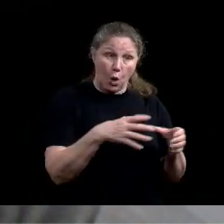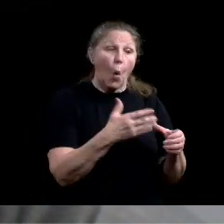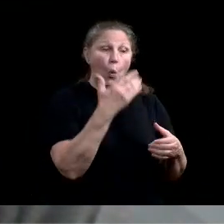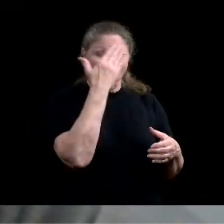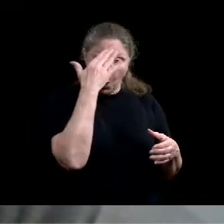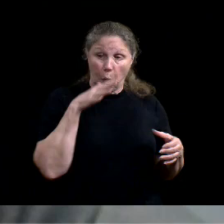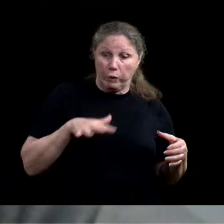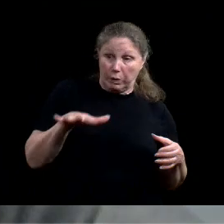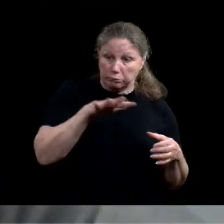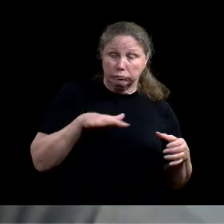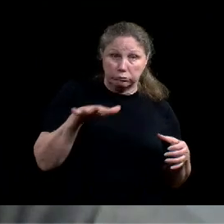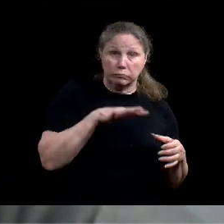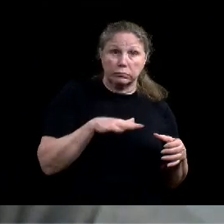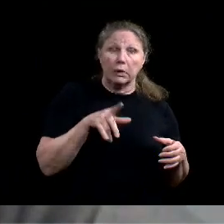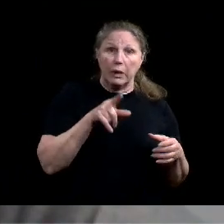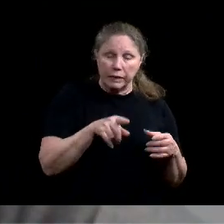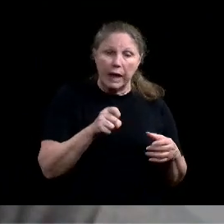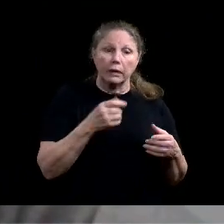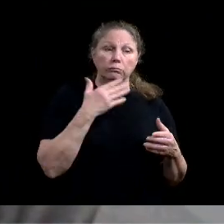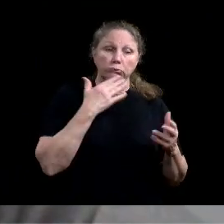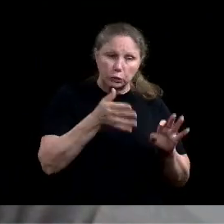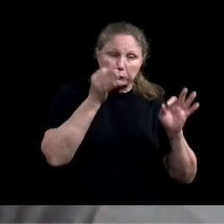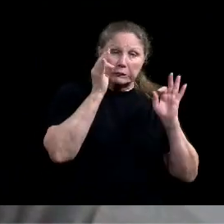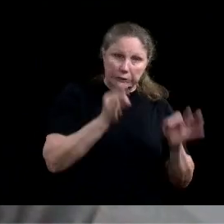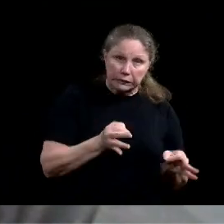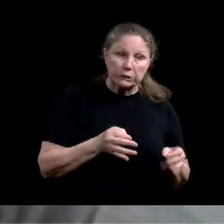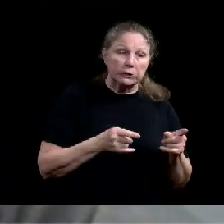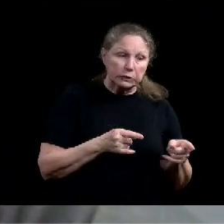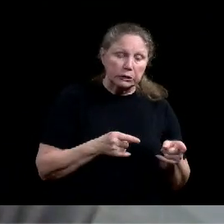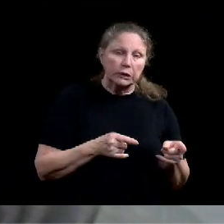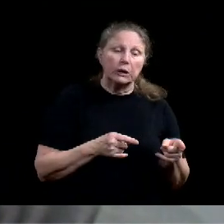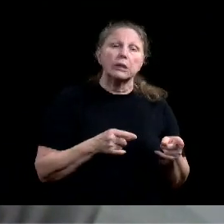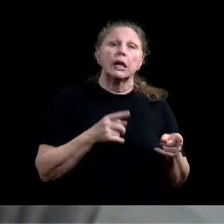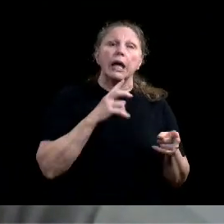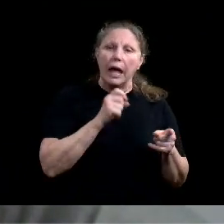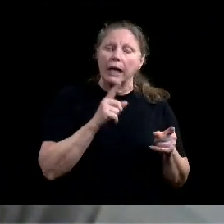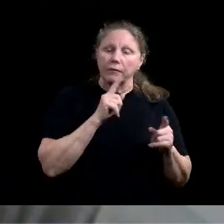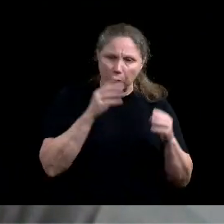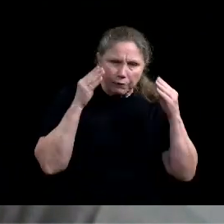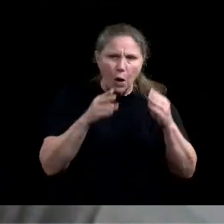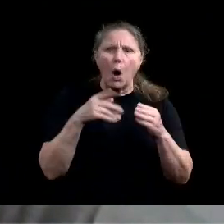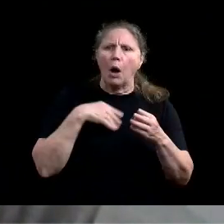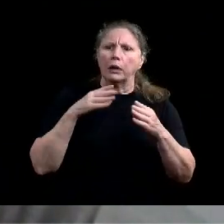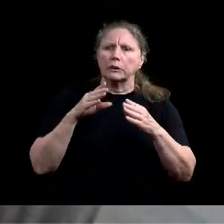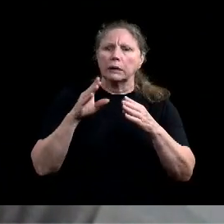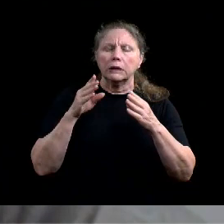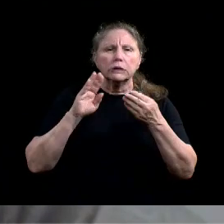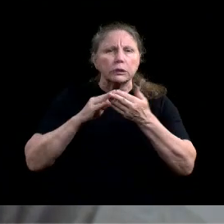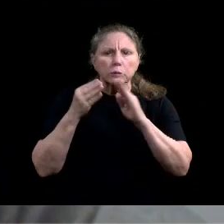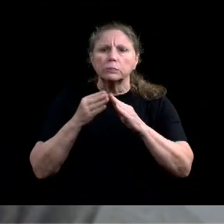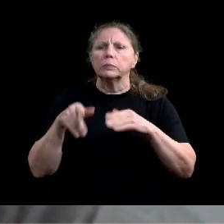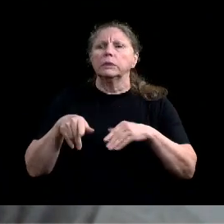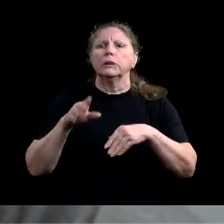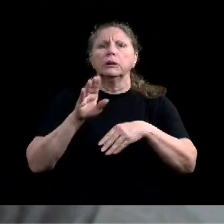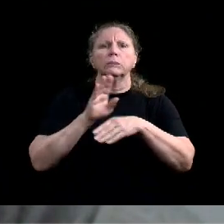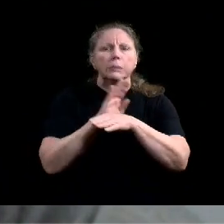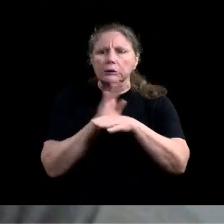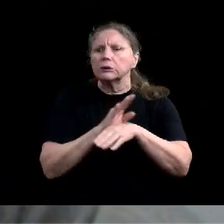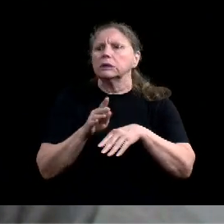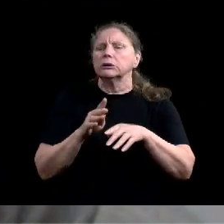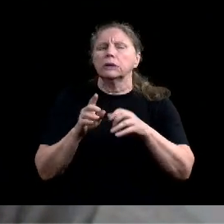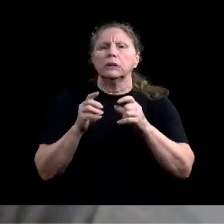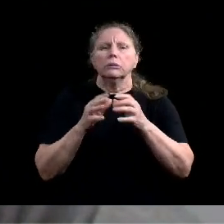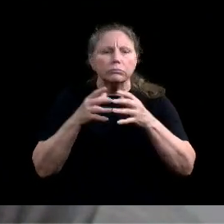and very community minded to be able to advise the county judge